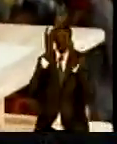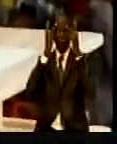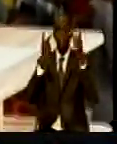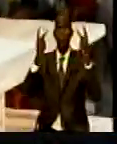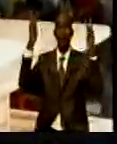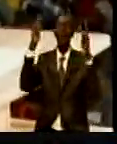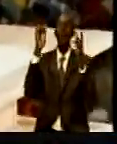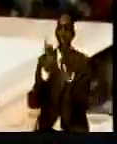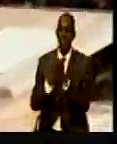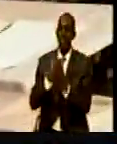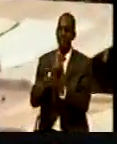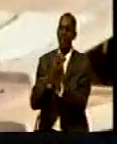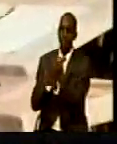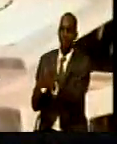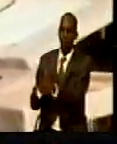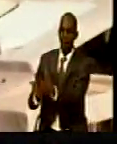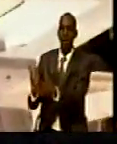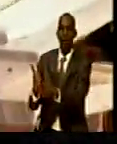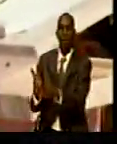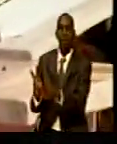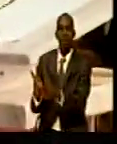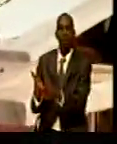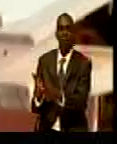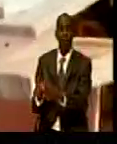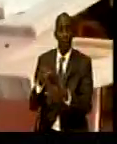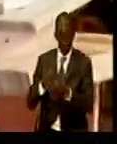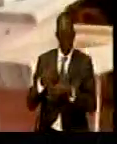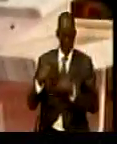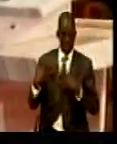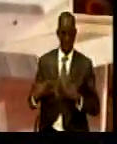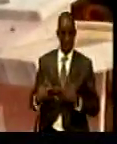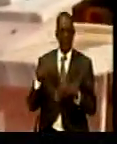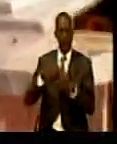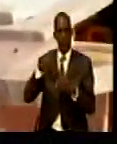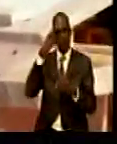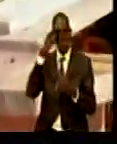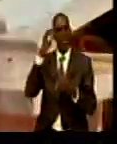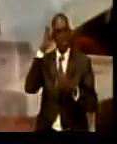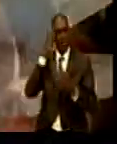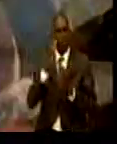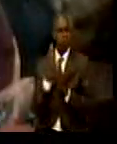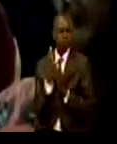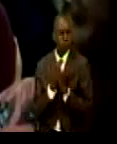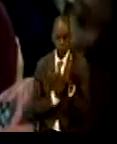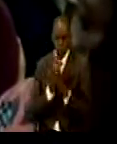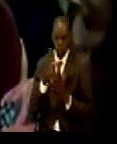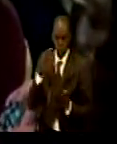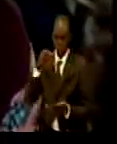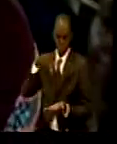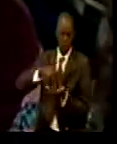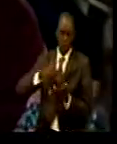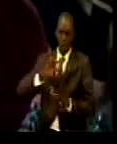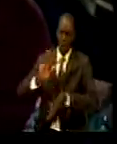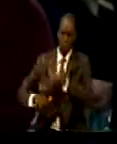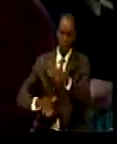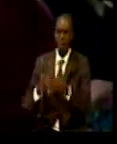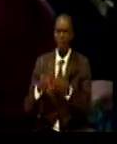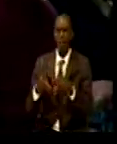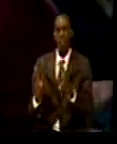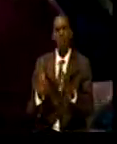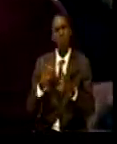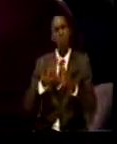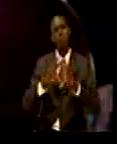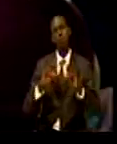way. And then in his heart, in his mind, he wanted to get up and walk in the way. No, he could not,